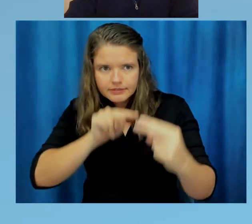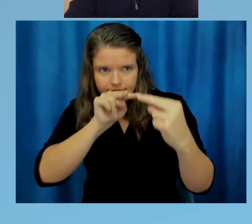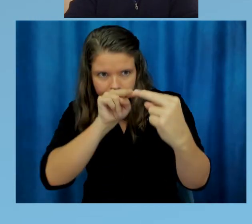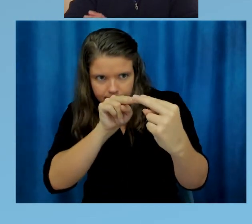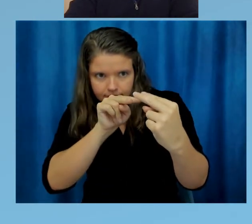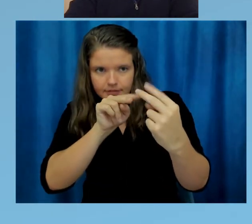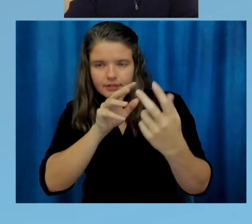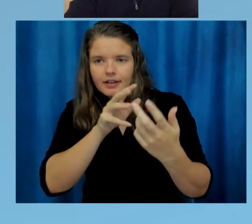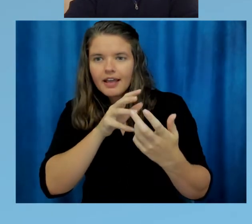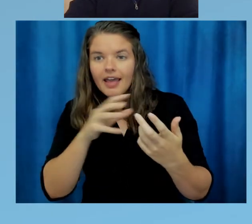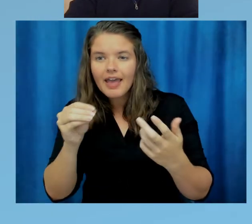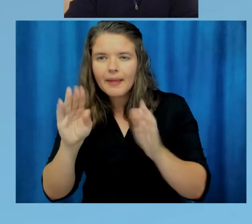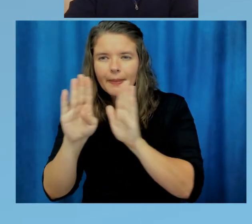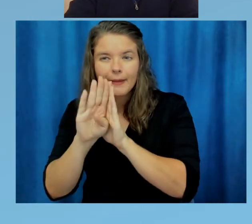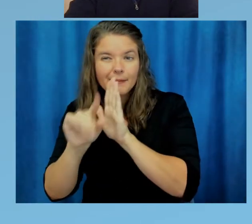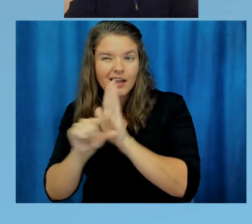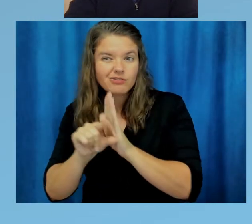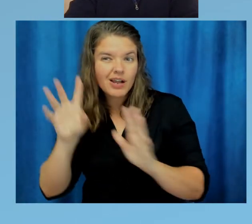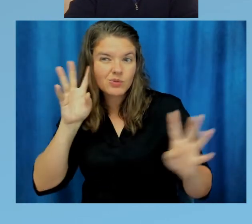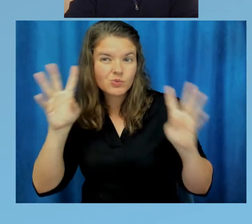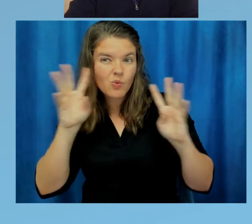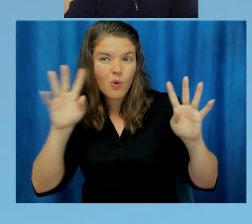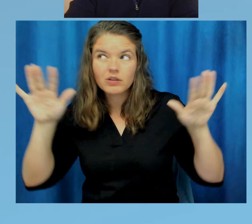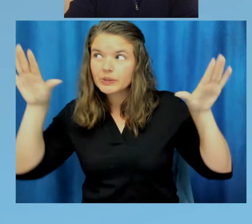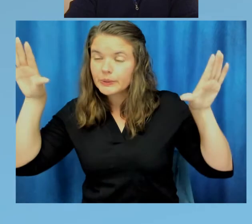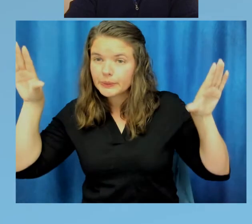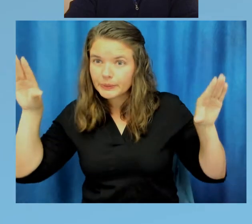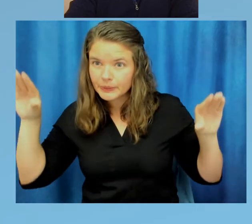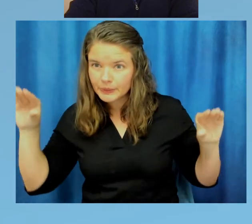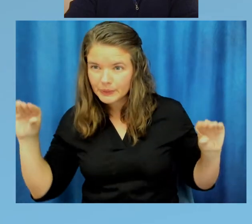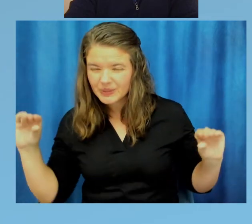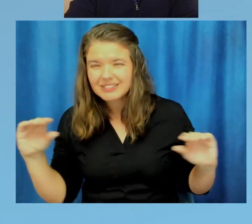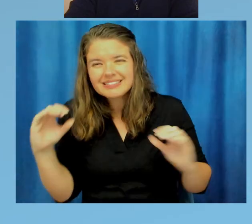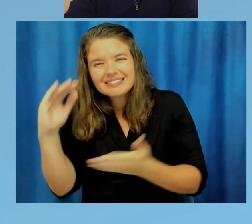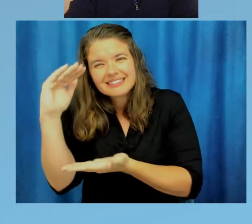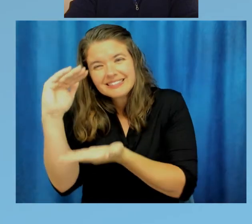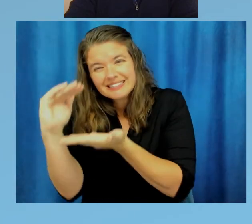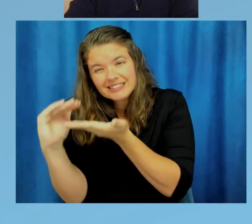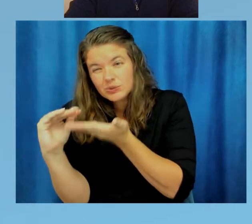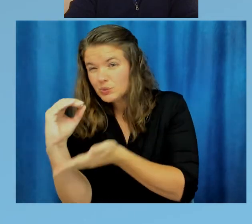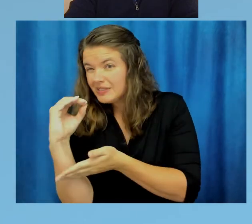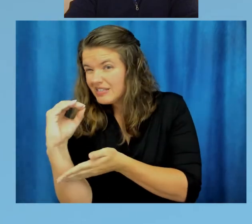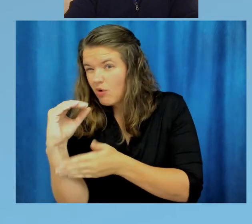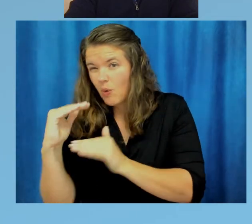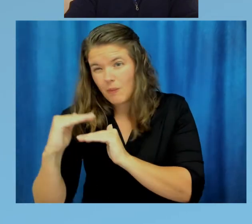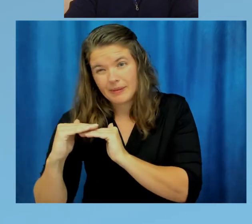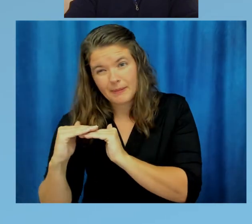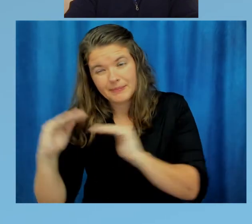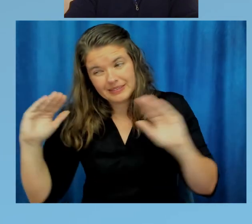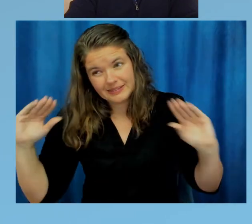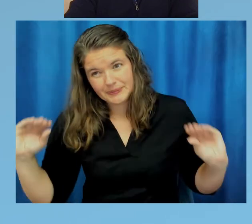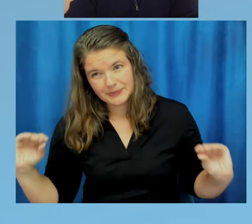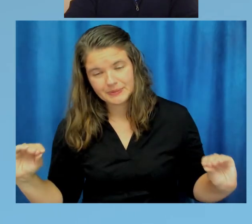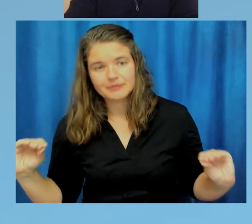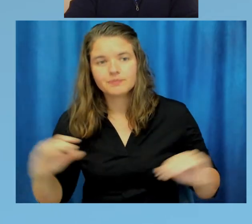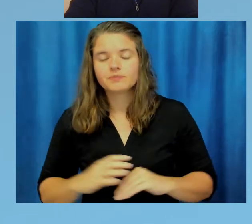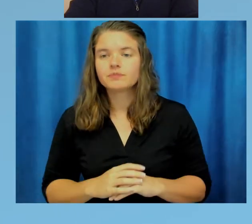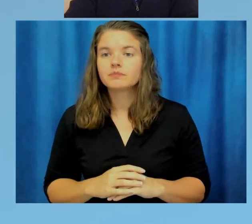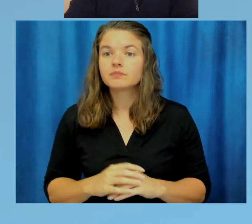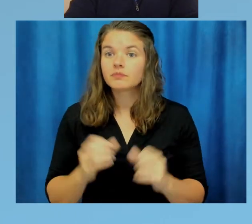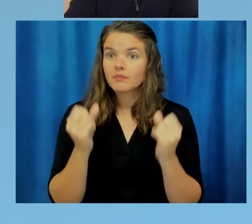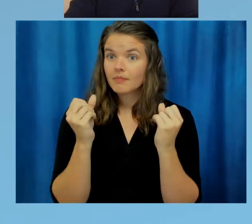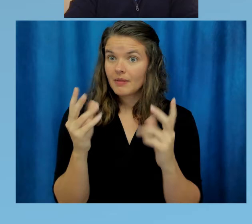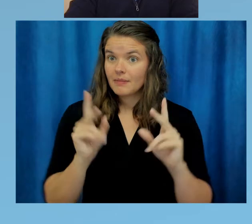and you again, keep the background noise to a near zero at a minimum.